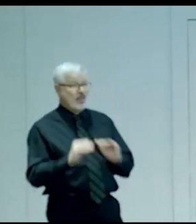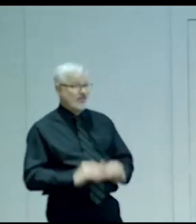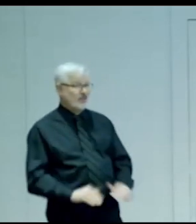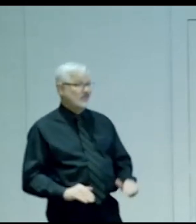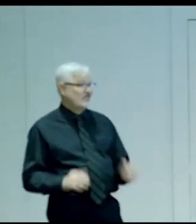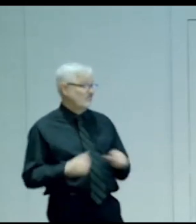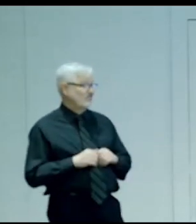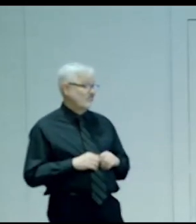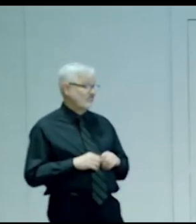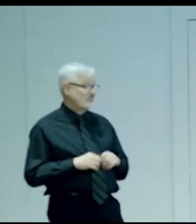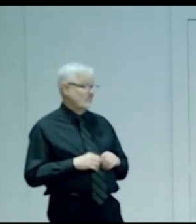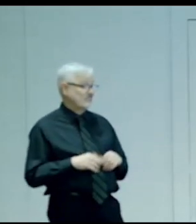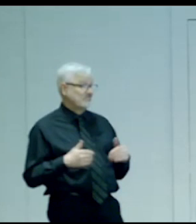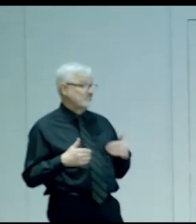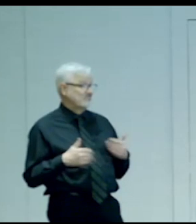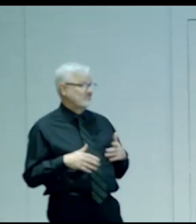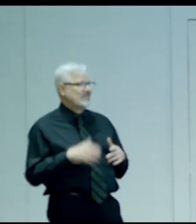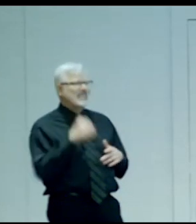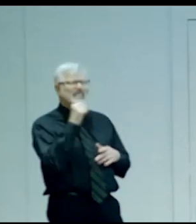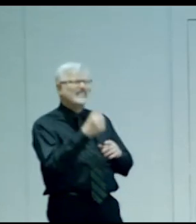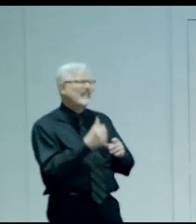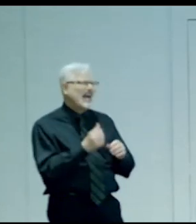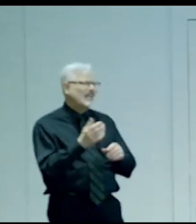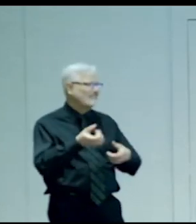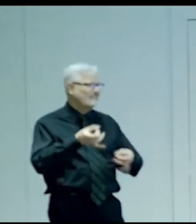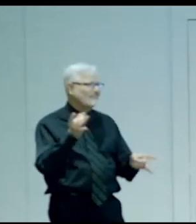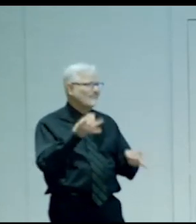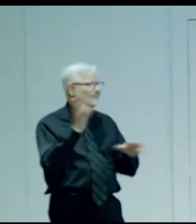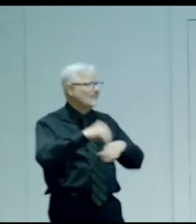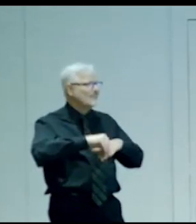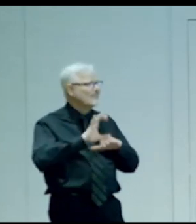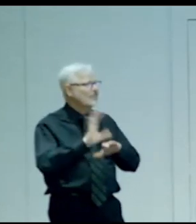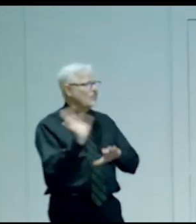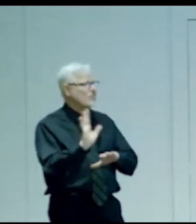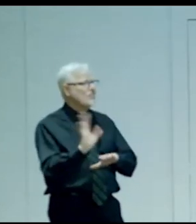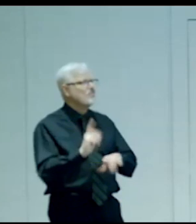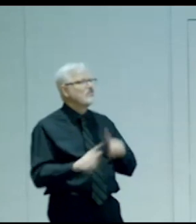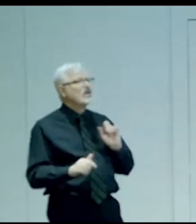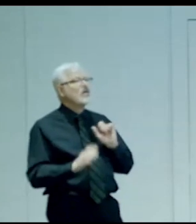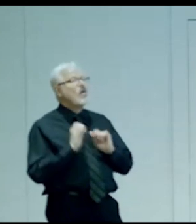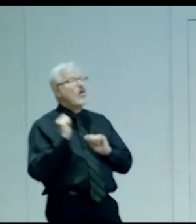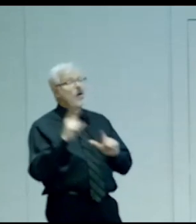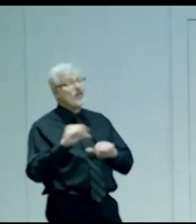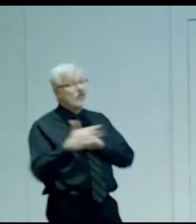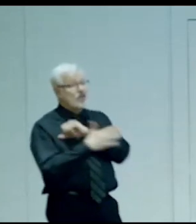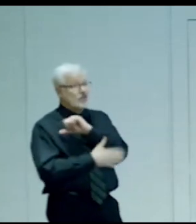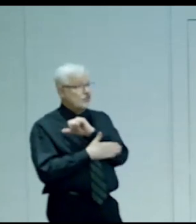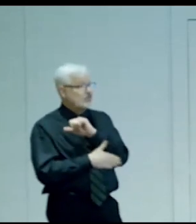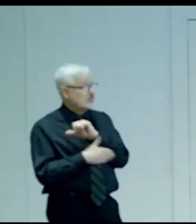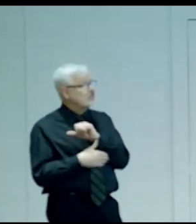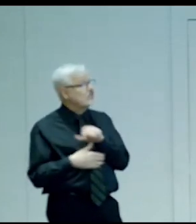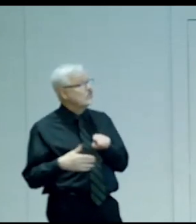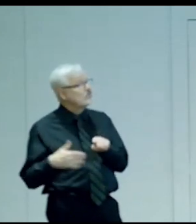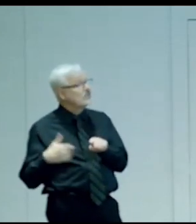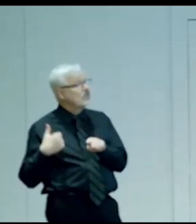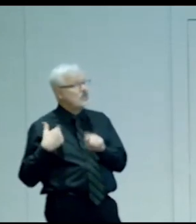system, not as strikingly large, but there was that in all of the other countries, there